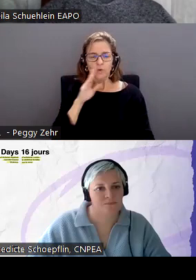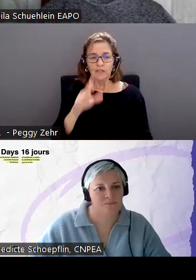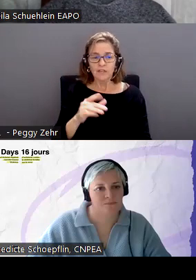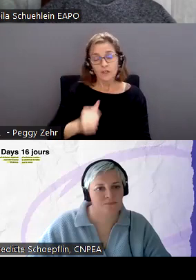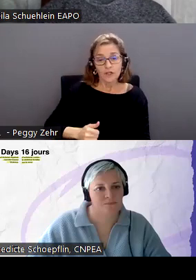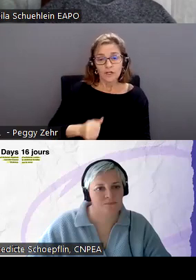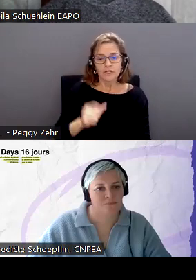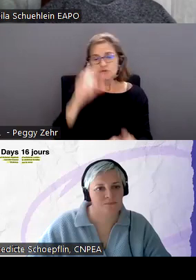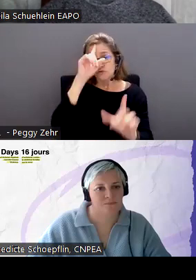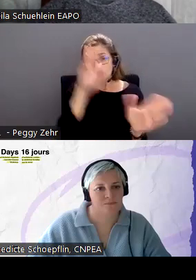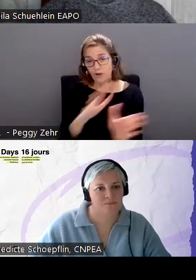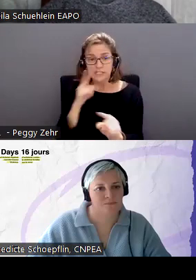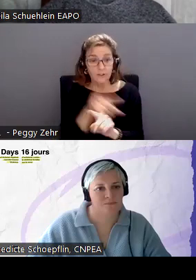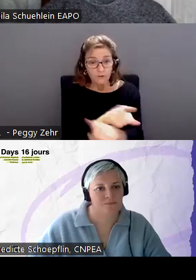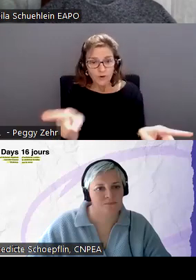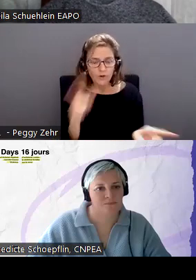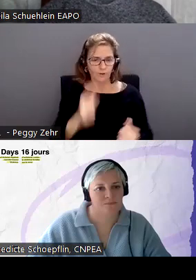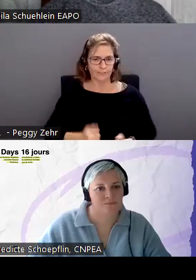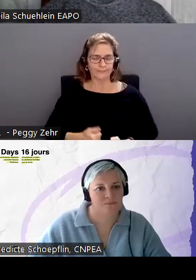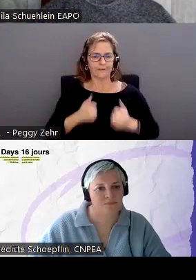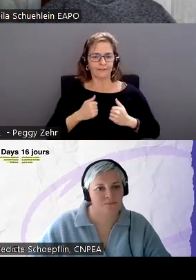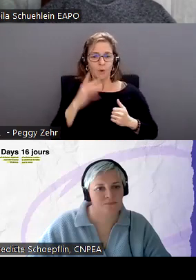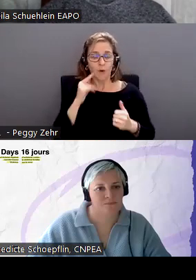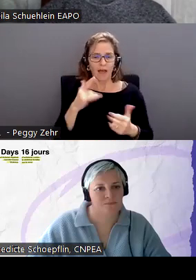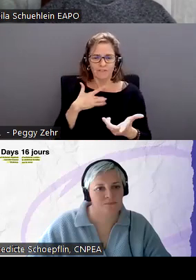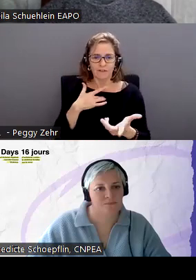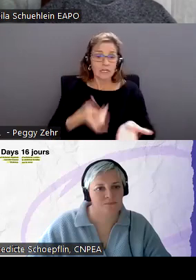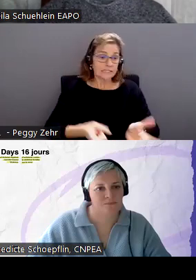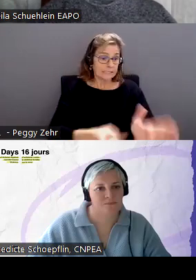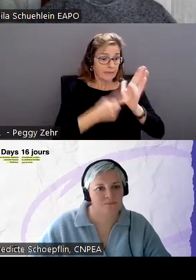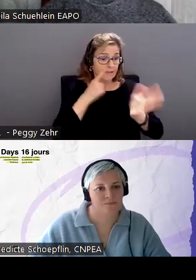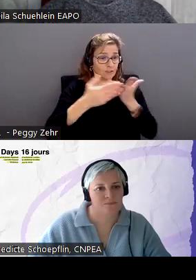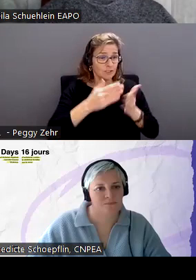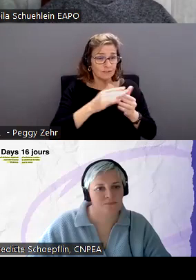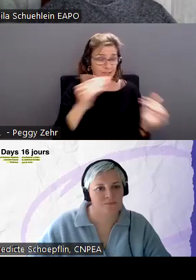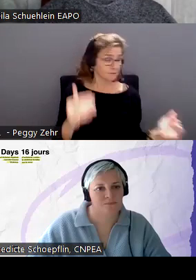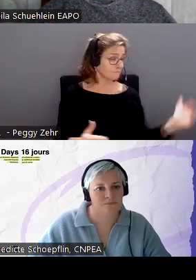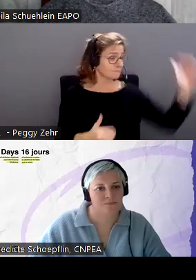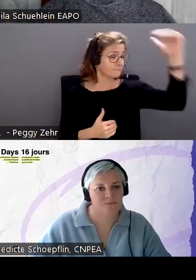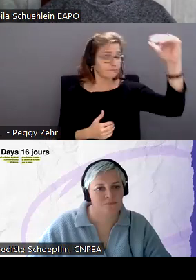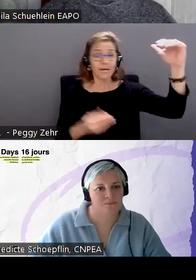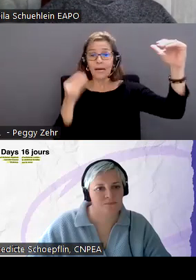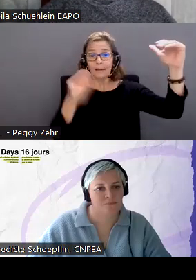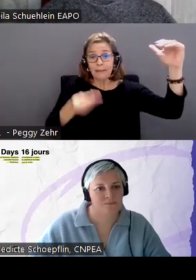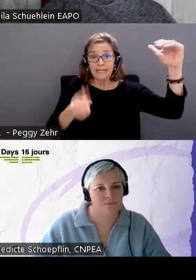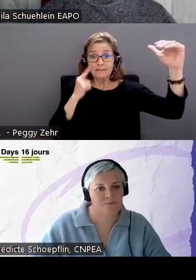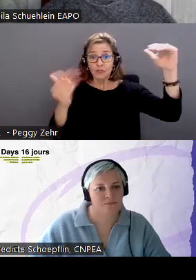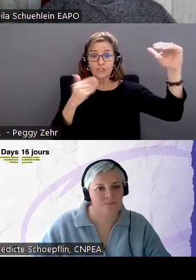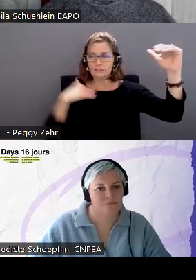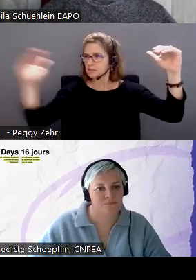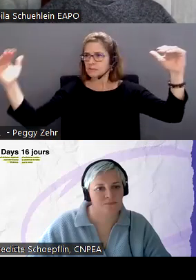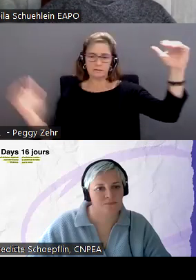for services and the inadequacy in the funding, which is all part of systemic